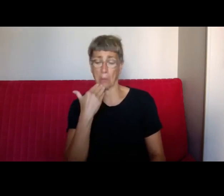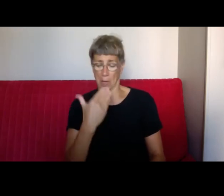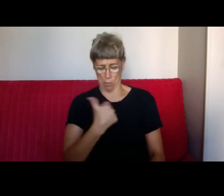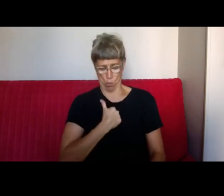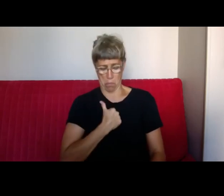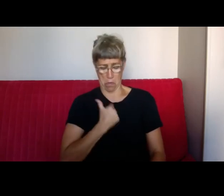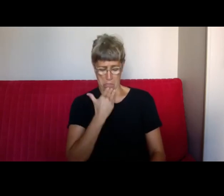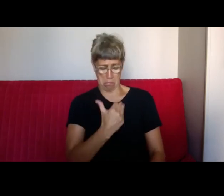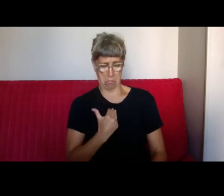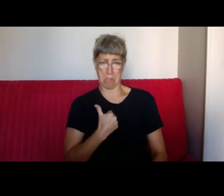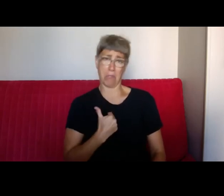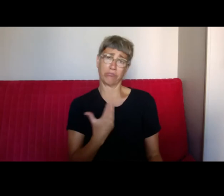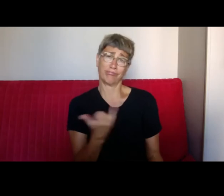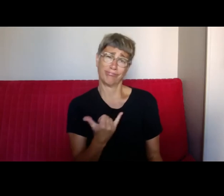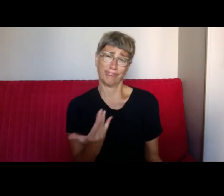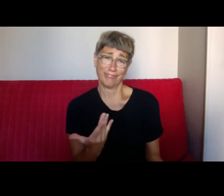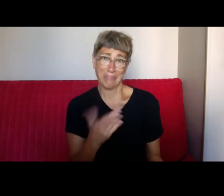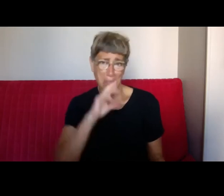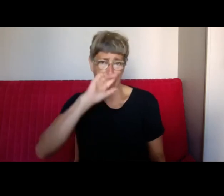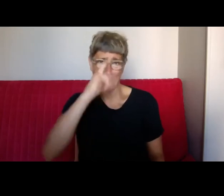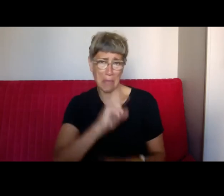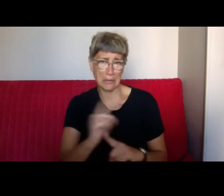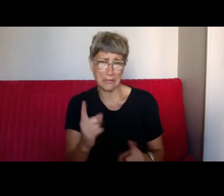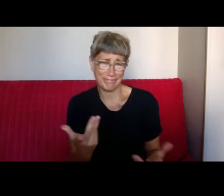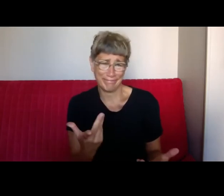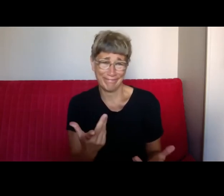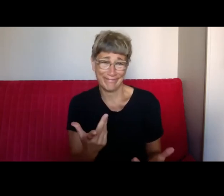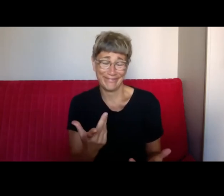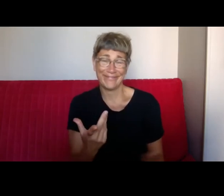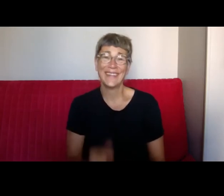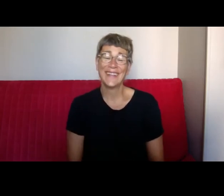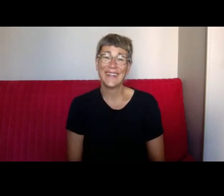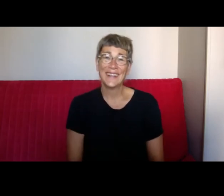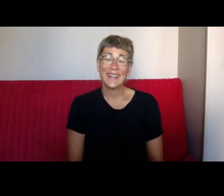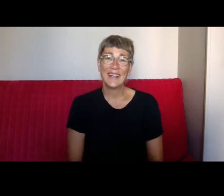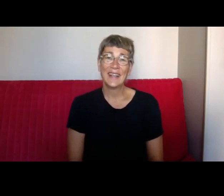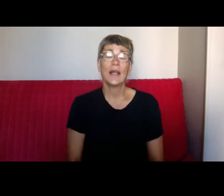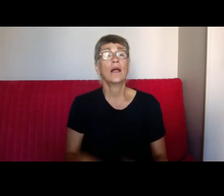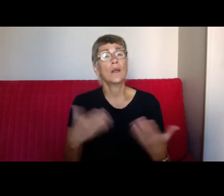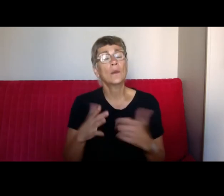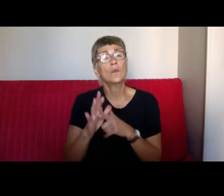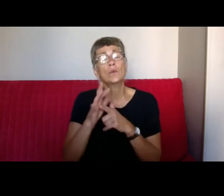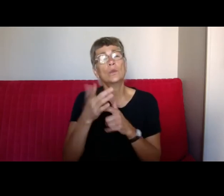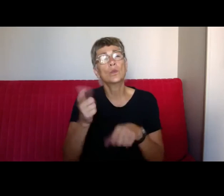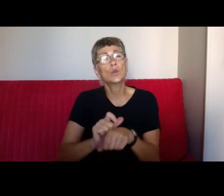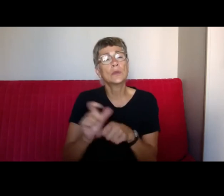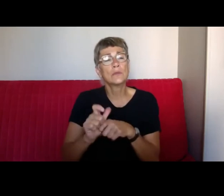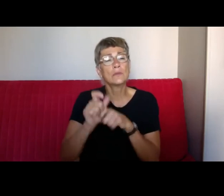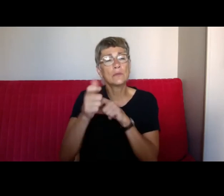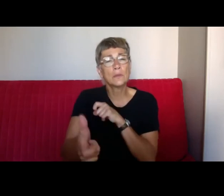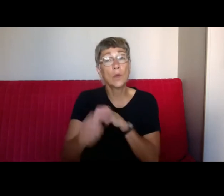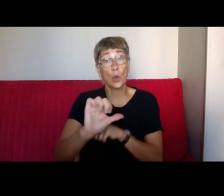you are not used to do that. So I just can jump into our second round